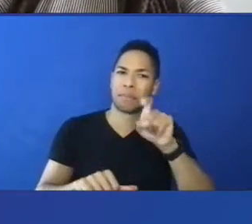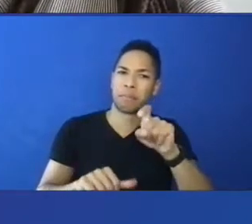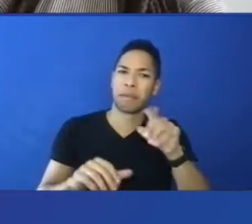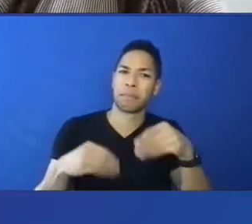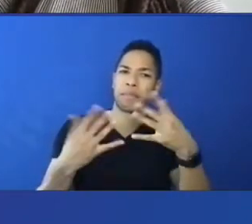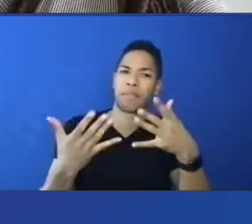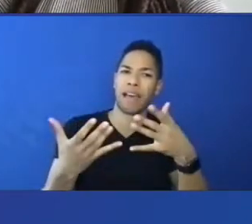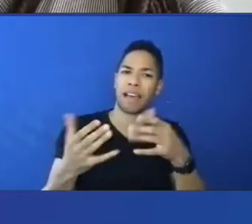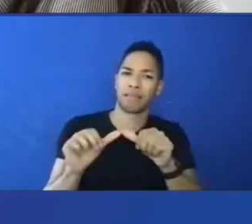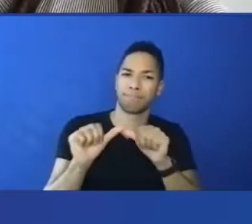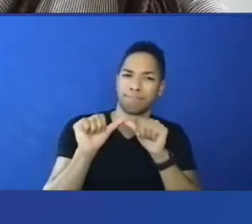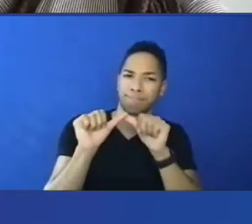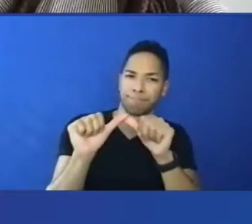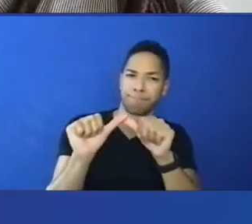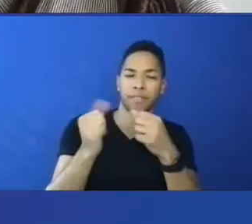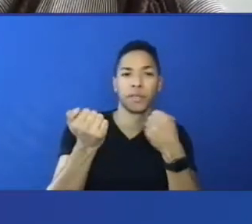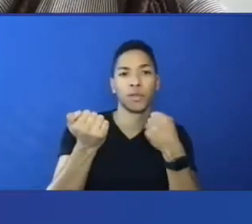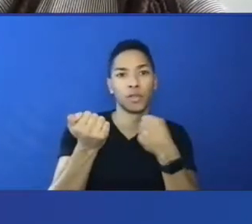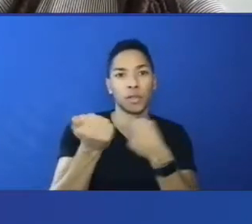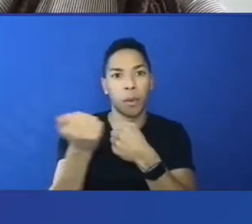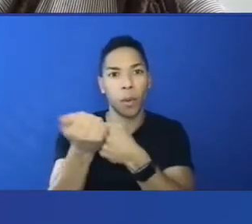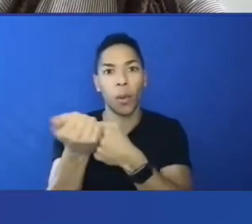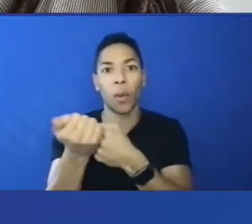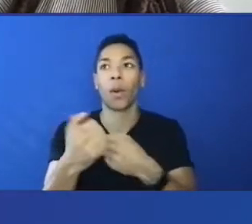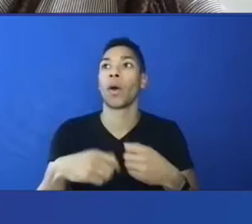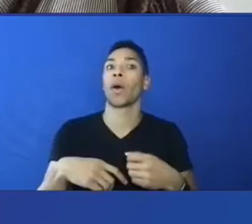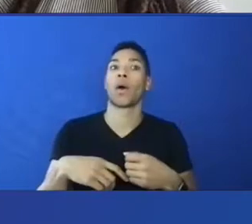support, onboarding,